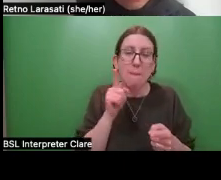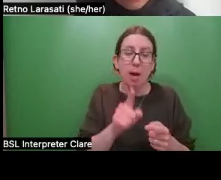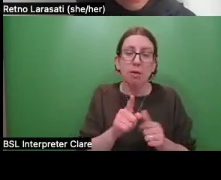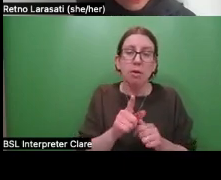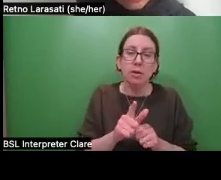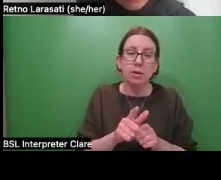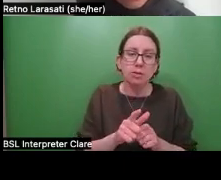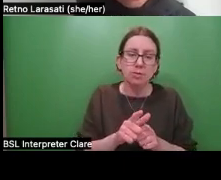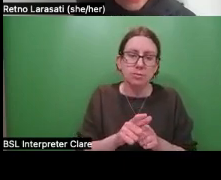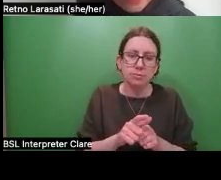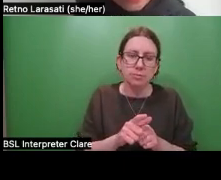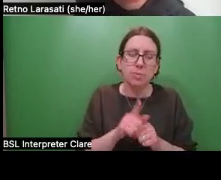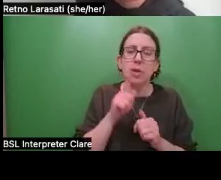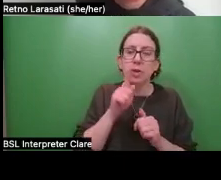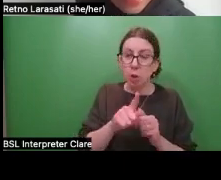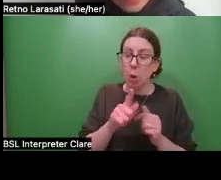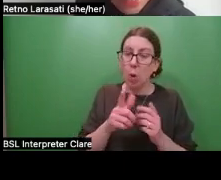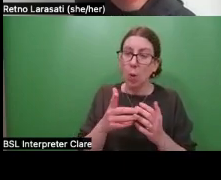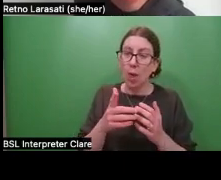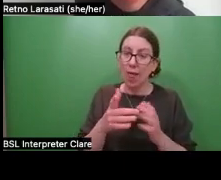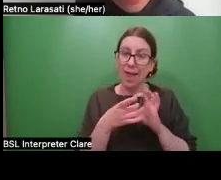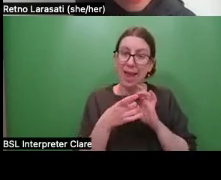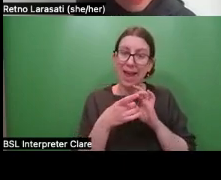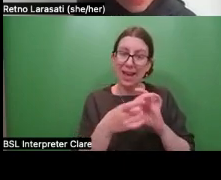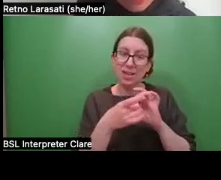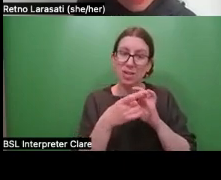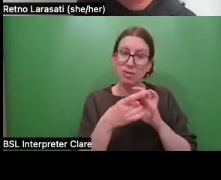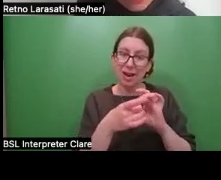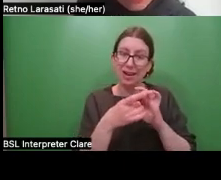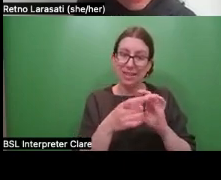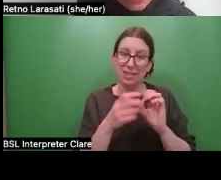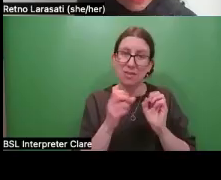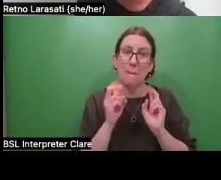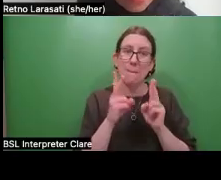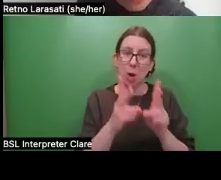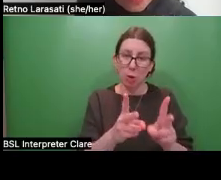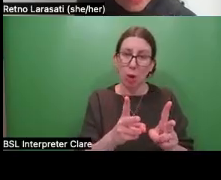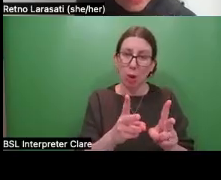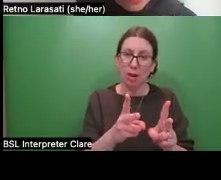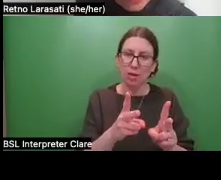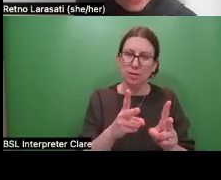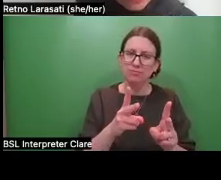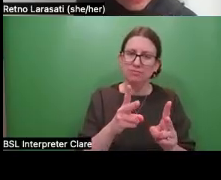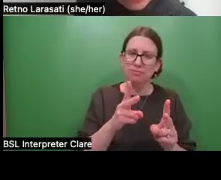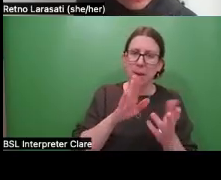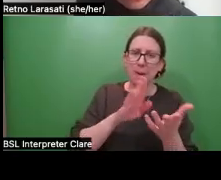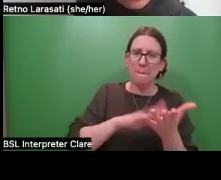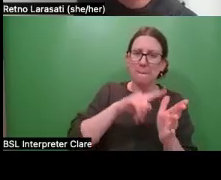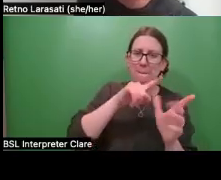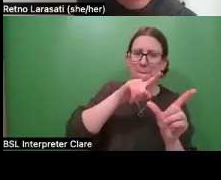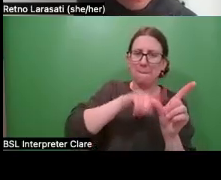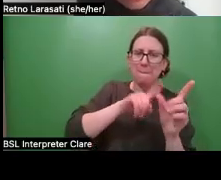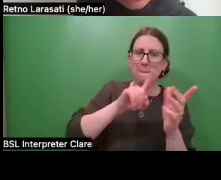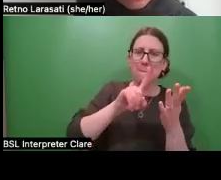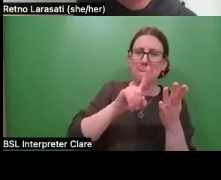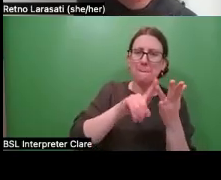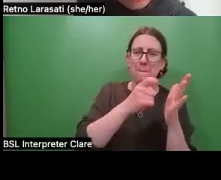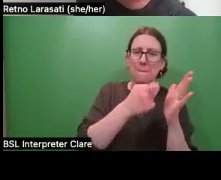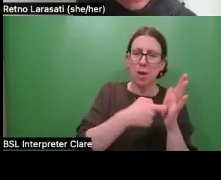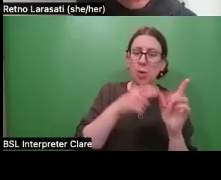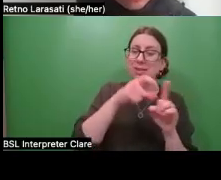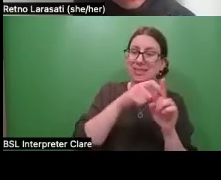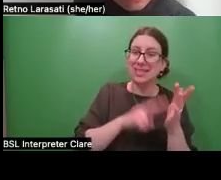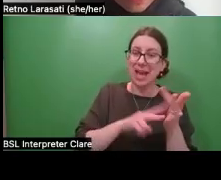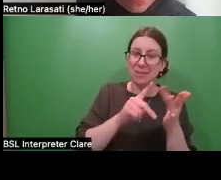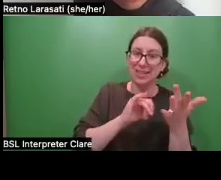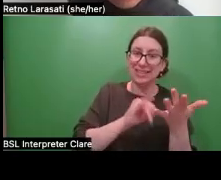of organizational trust by Mayer, Davis, and Skurman in 1995. And it's basically a core pillar